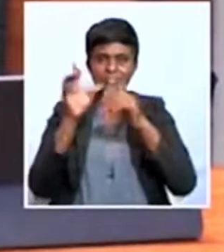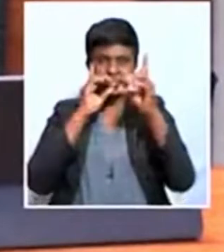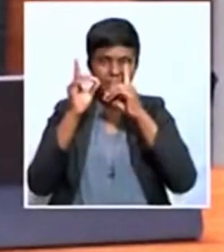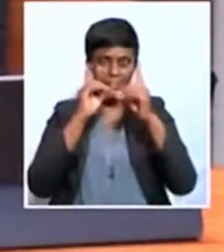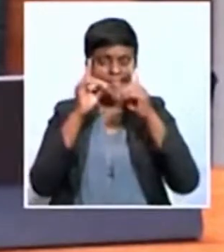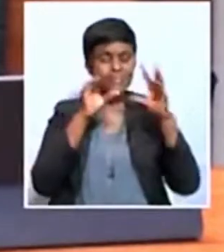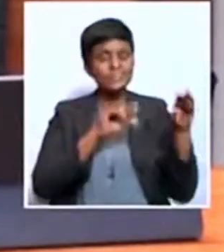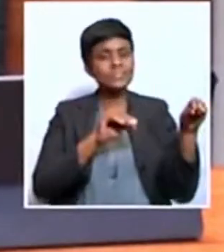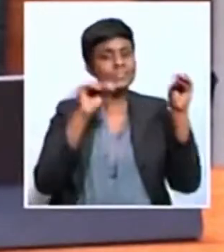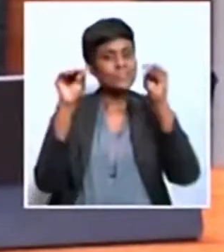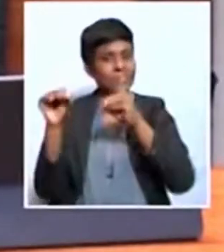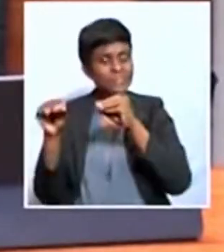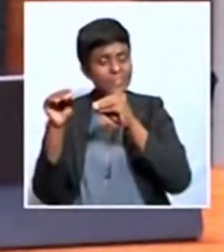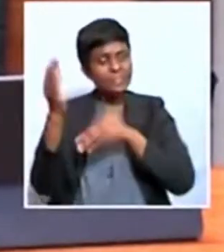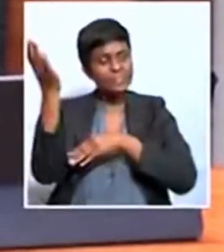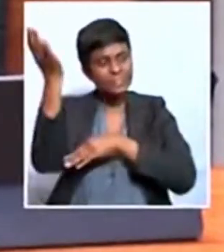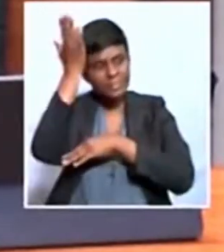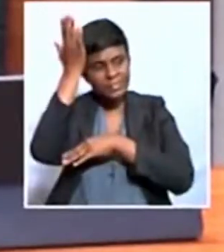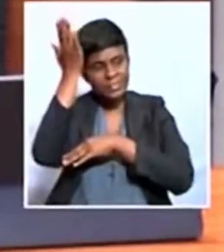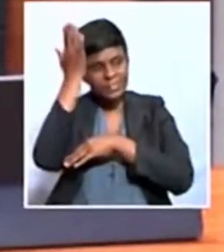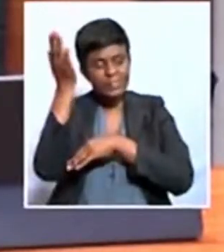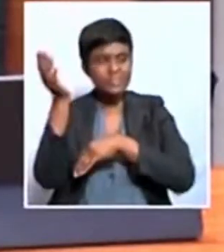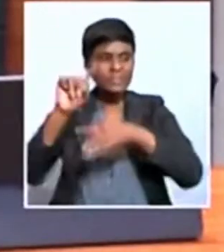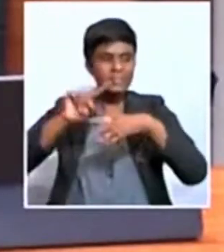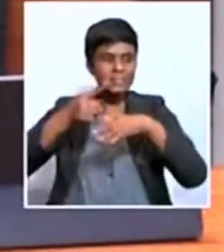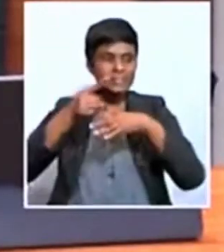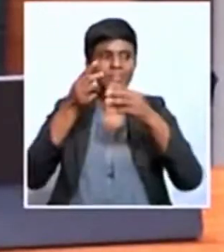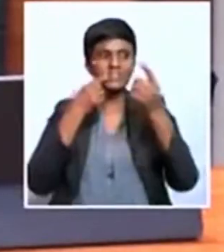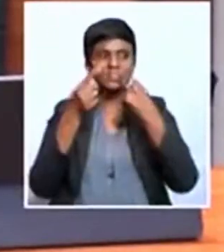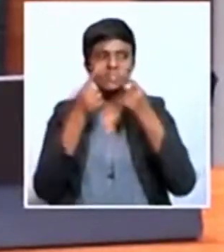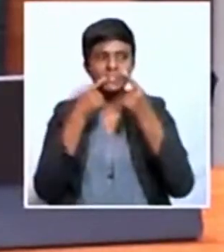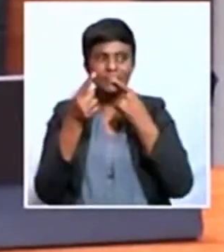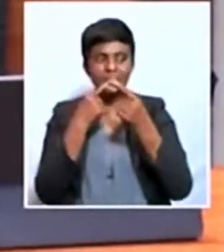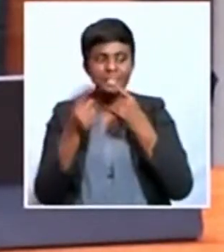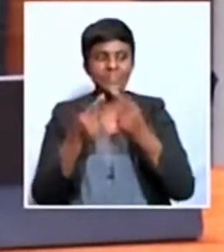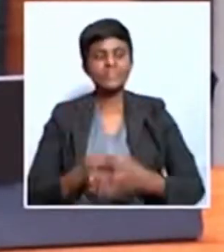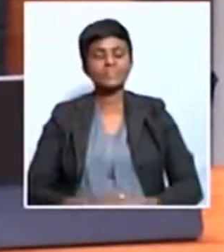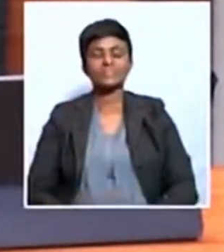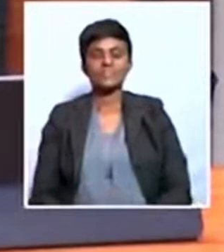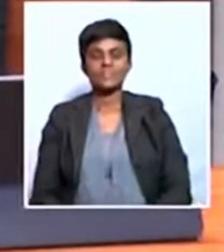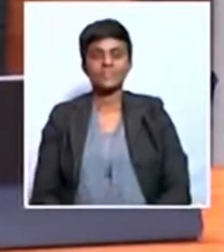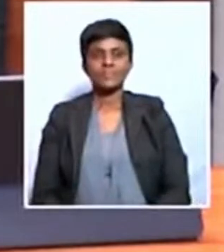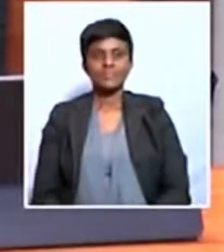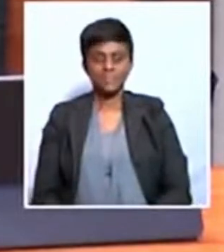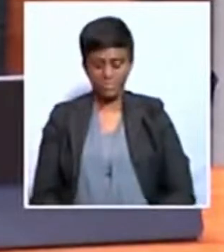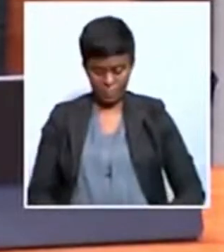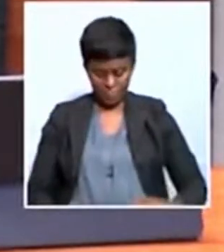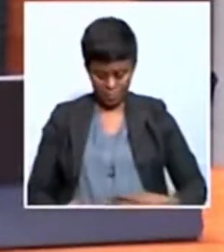adjourned. Day for resumption of debate.